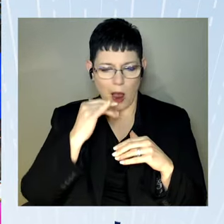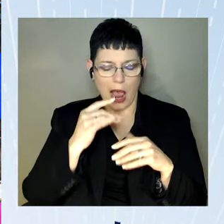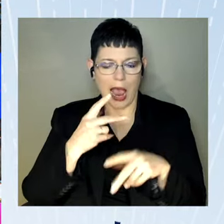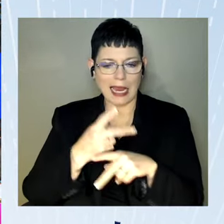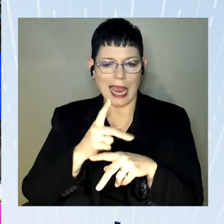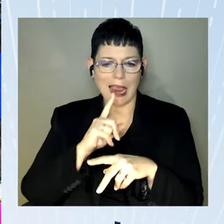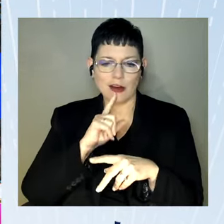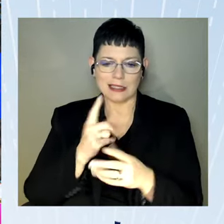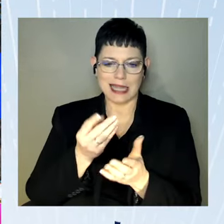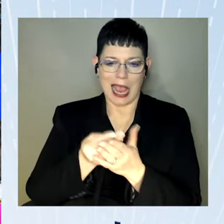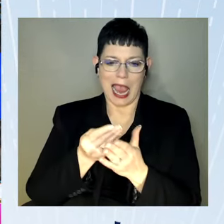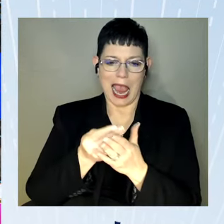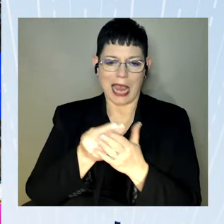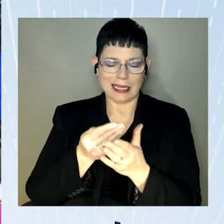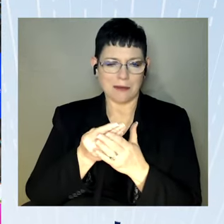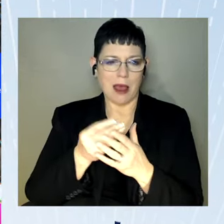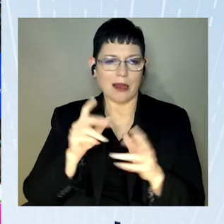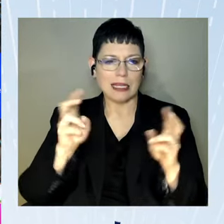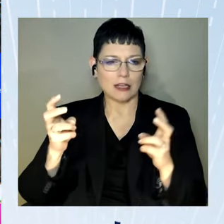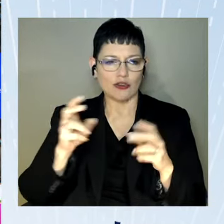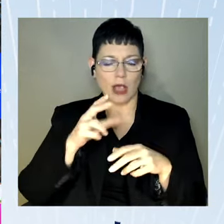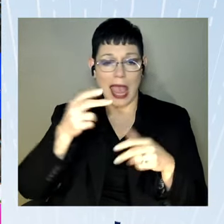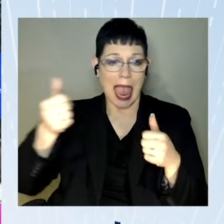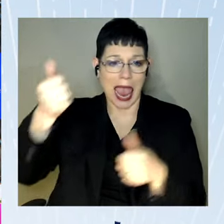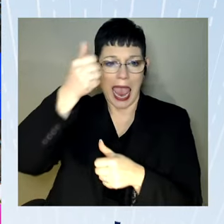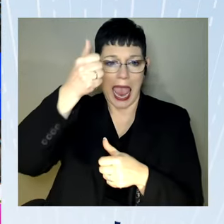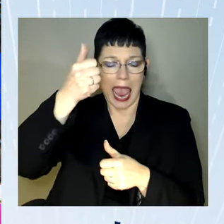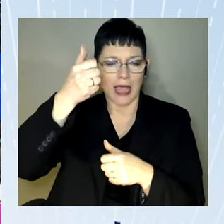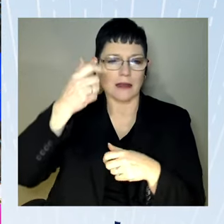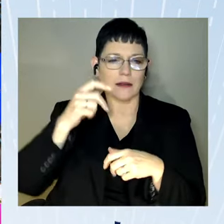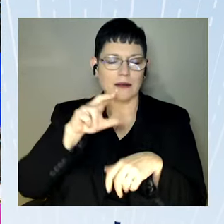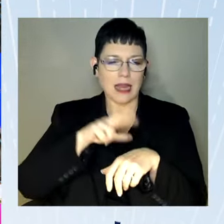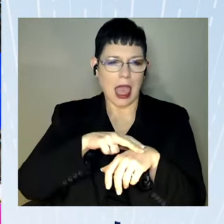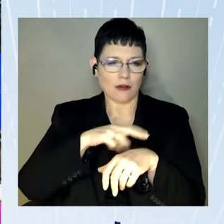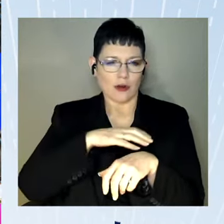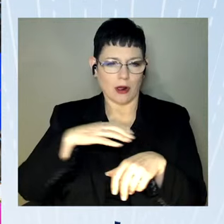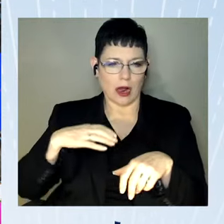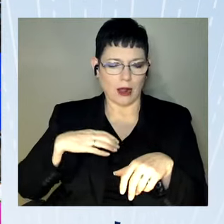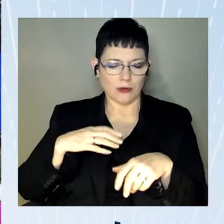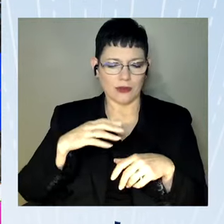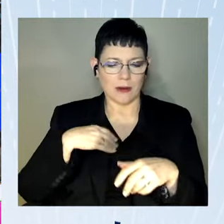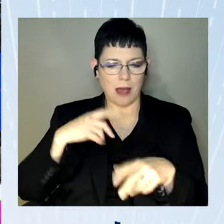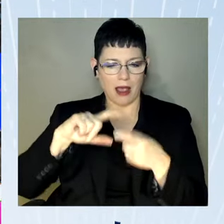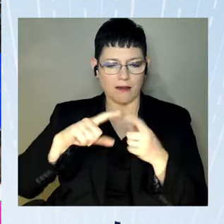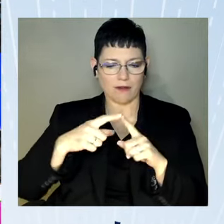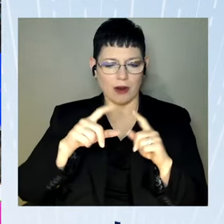head of our National Economic Council, and my friend, Lael Brainard. Lael, please.